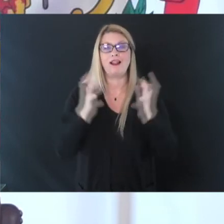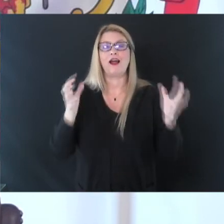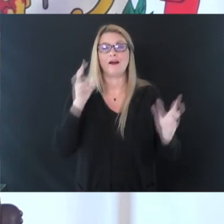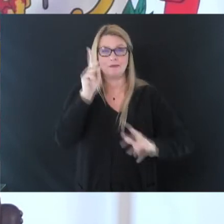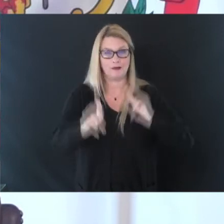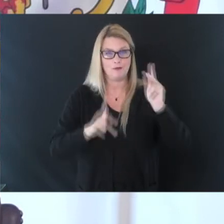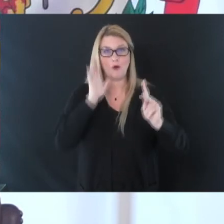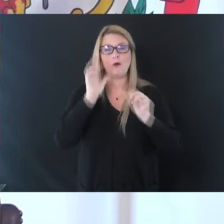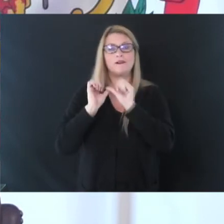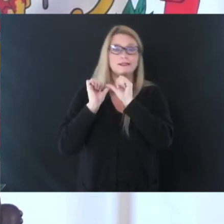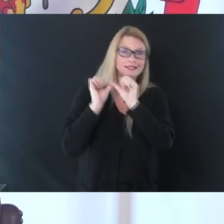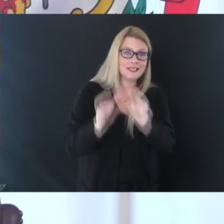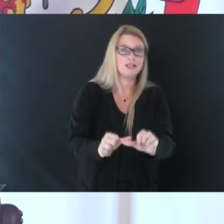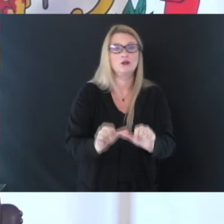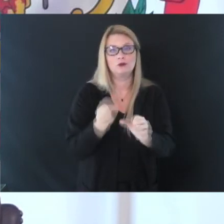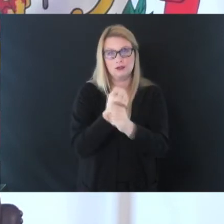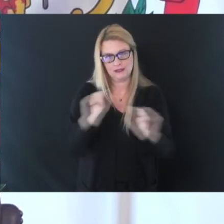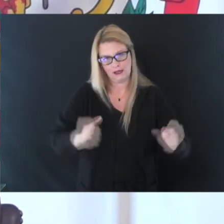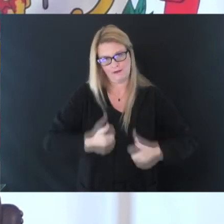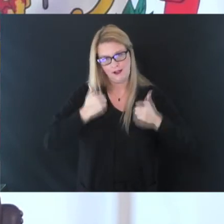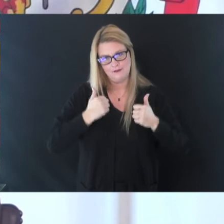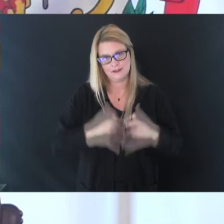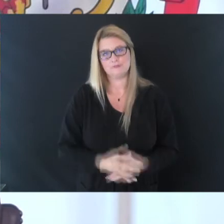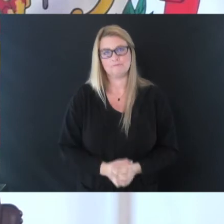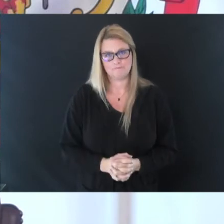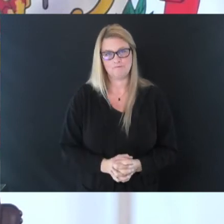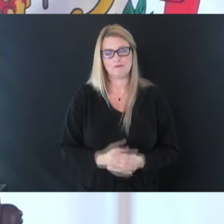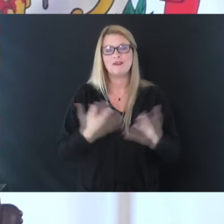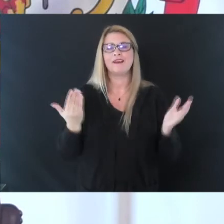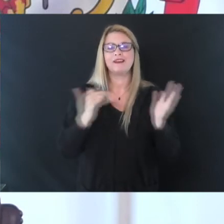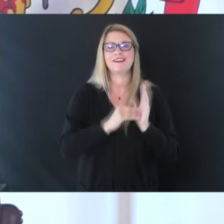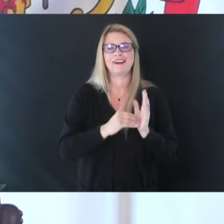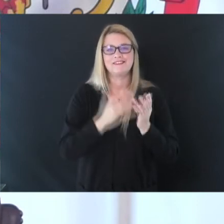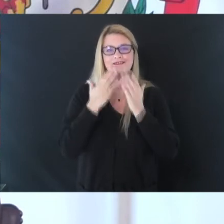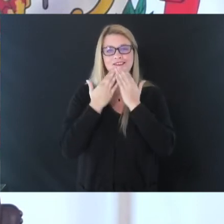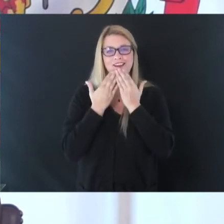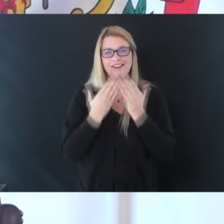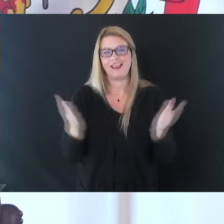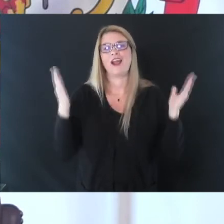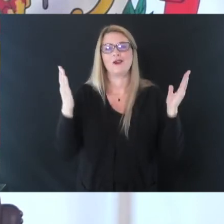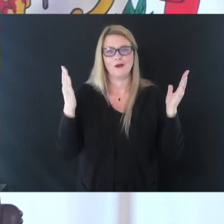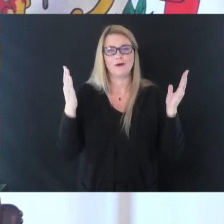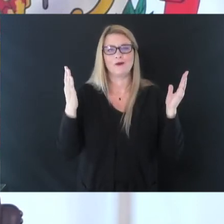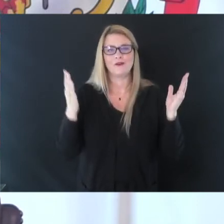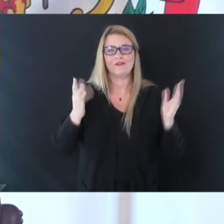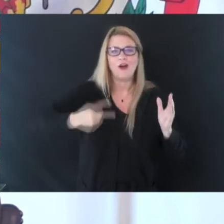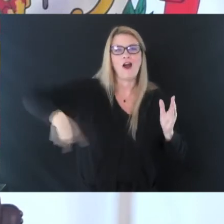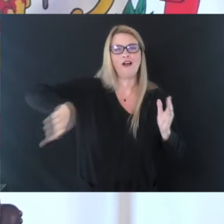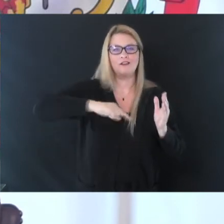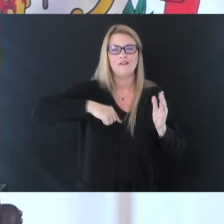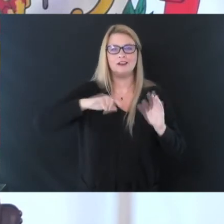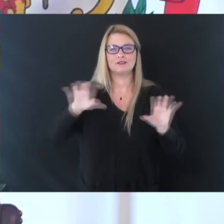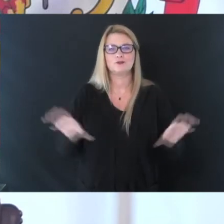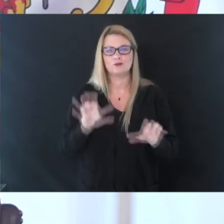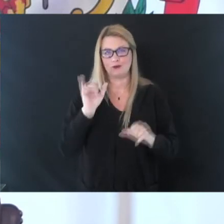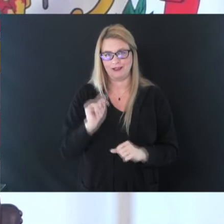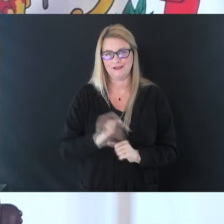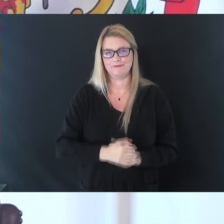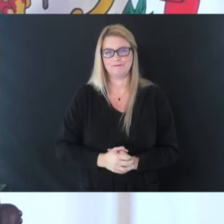do exactly just that. Again, thanks to everyone that's been a part of this.